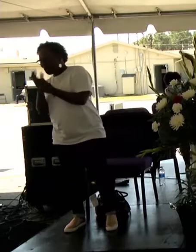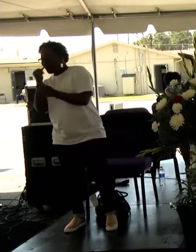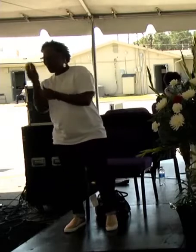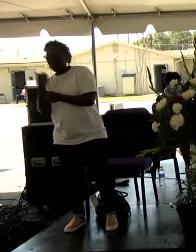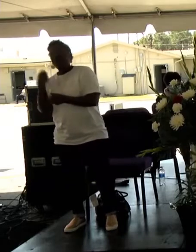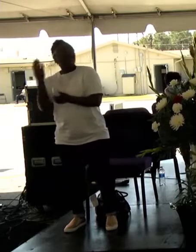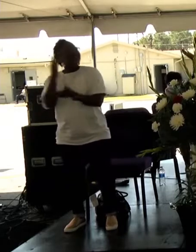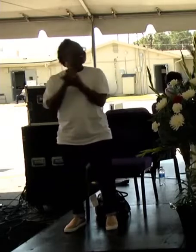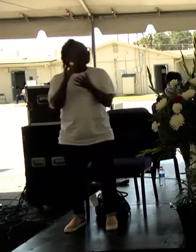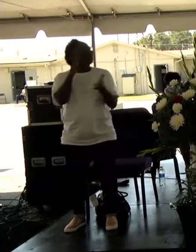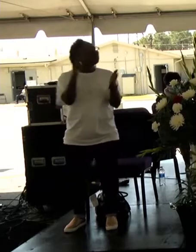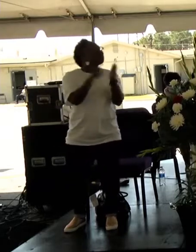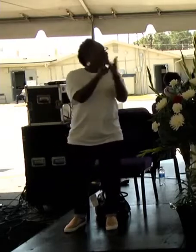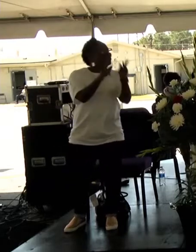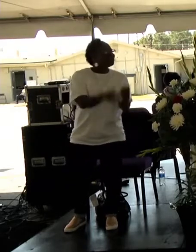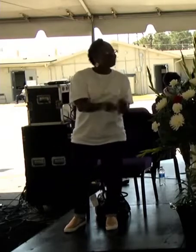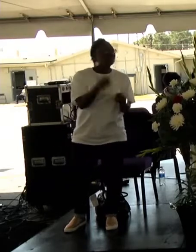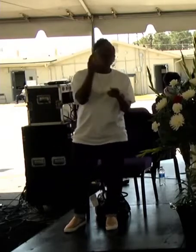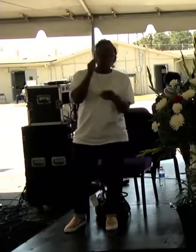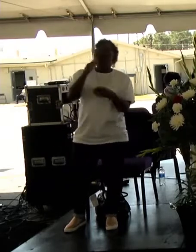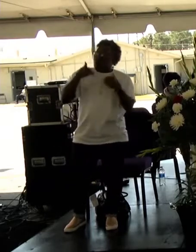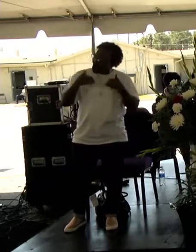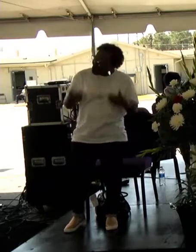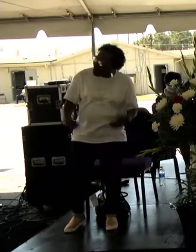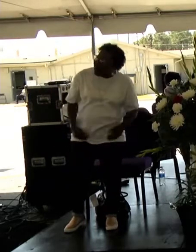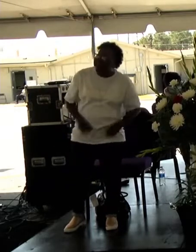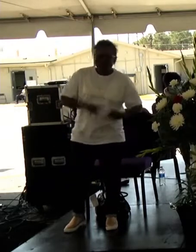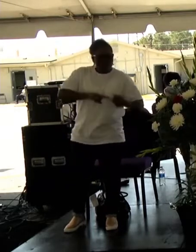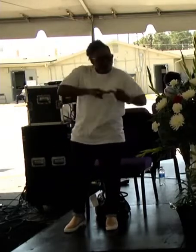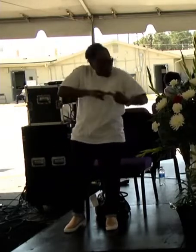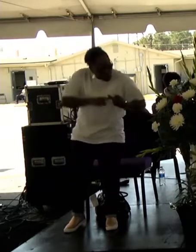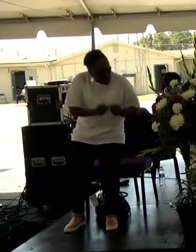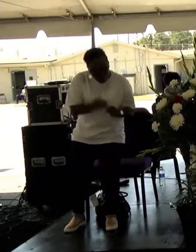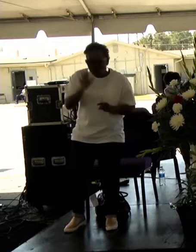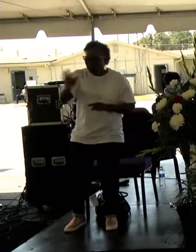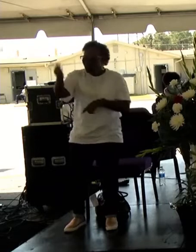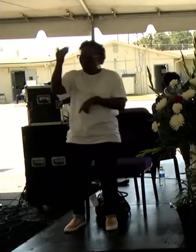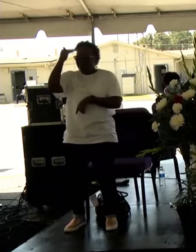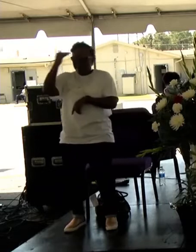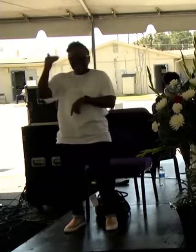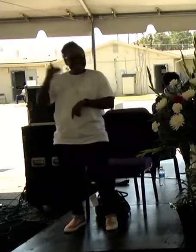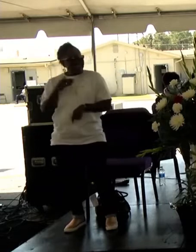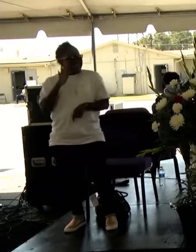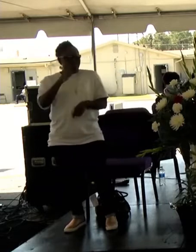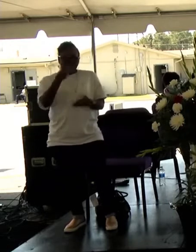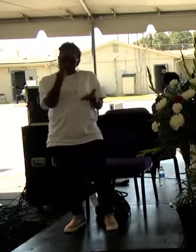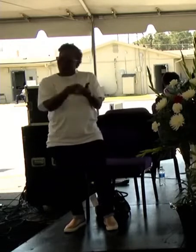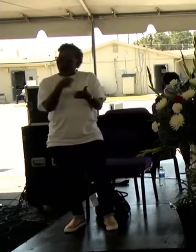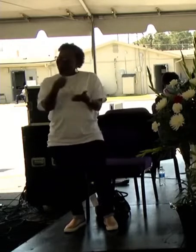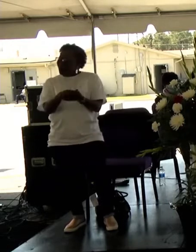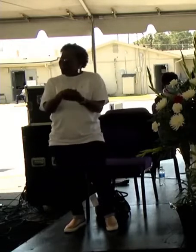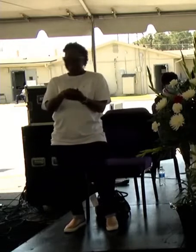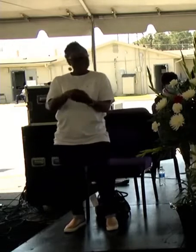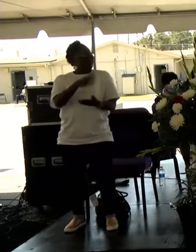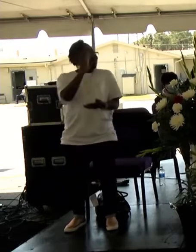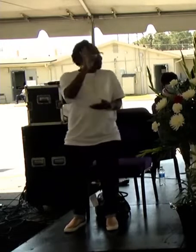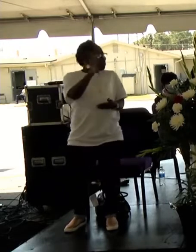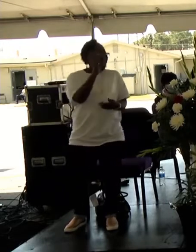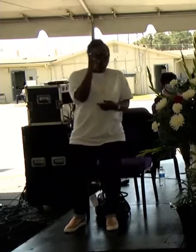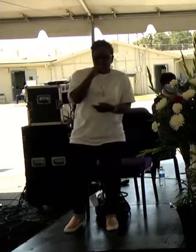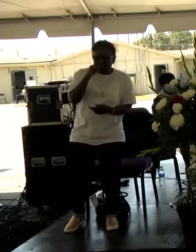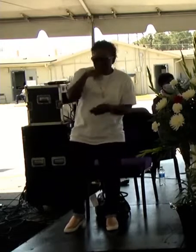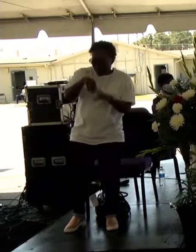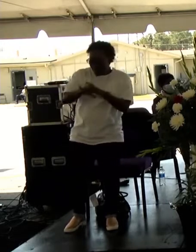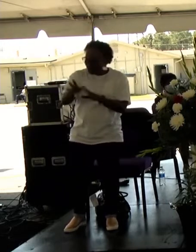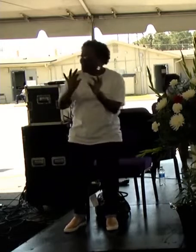that know you've had some aches in your body, you've had some stuff going on in your head, there's been some things going on in your finances, there's been some funniness in